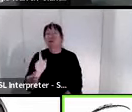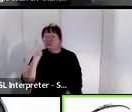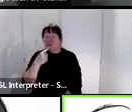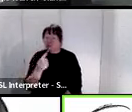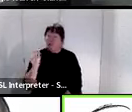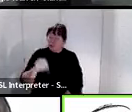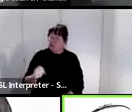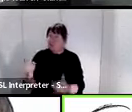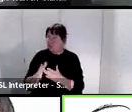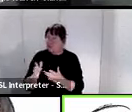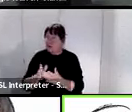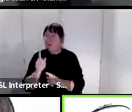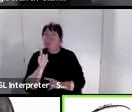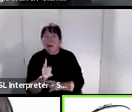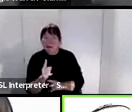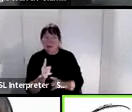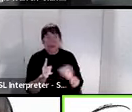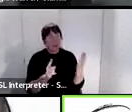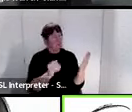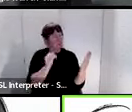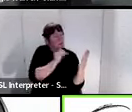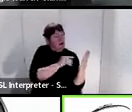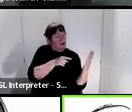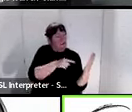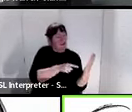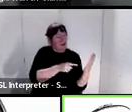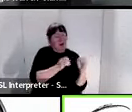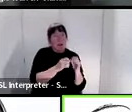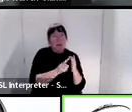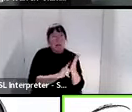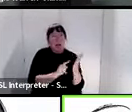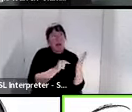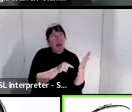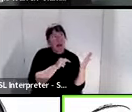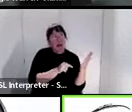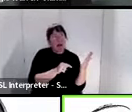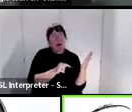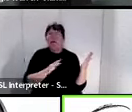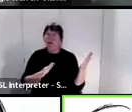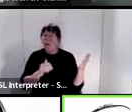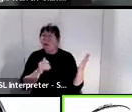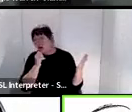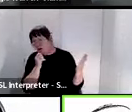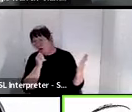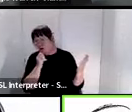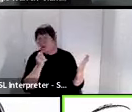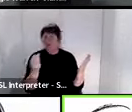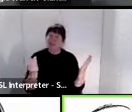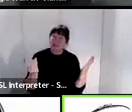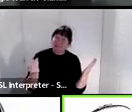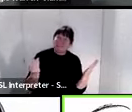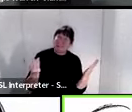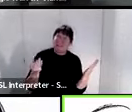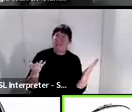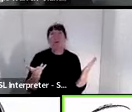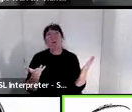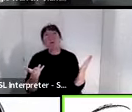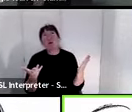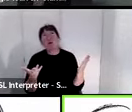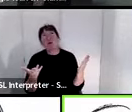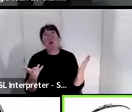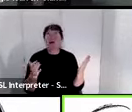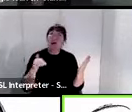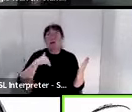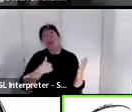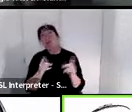But when it comes to putting it in, it's always, oh, well, you know, we've only got so much money, or, oh, you know, we need to